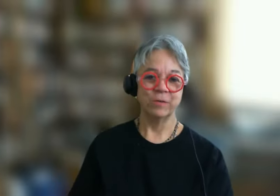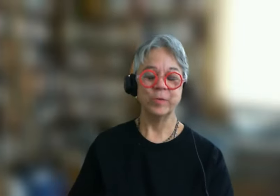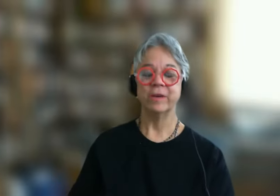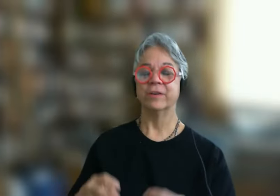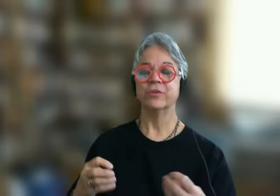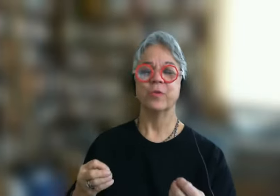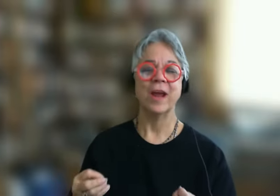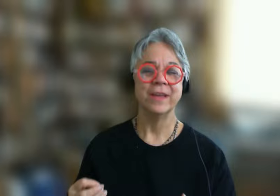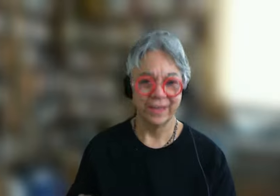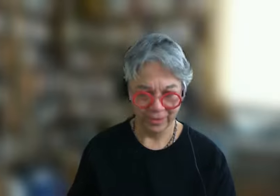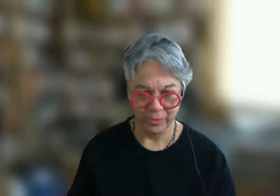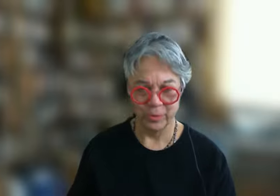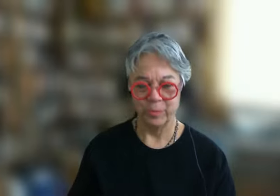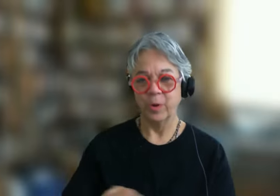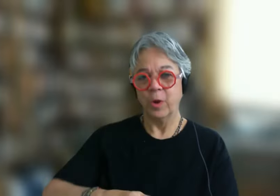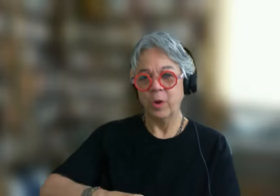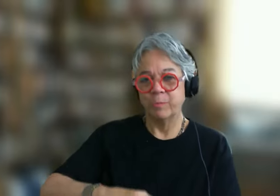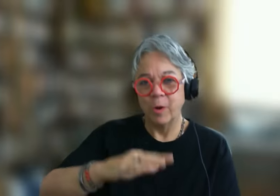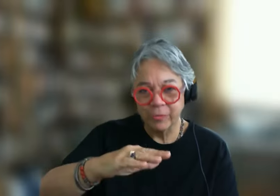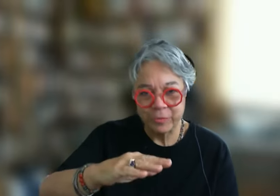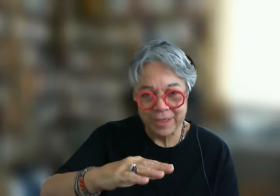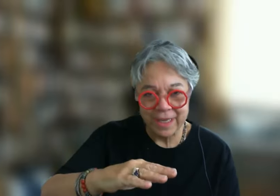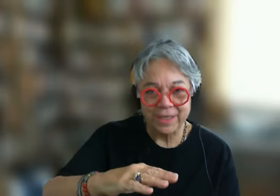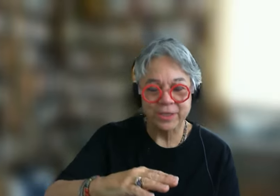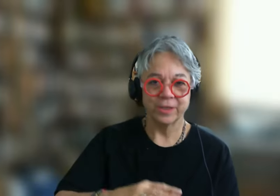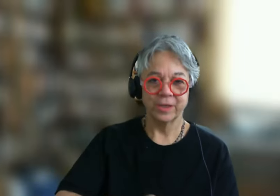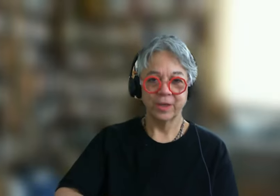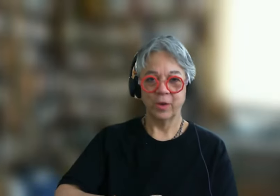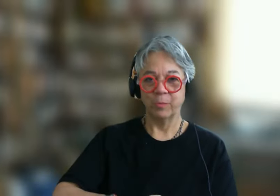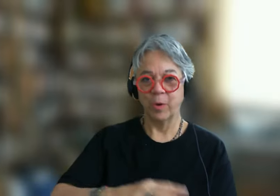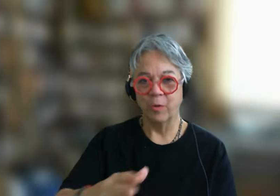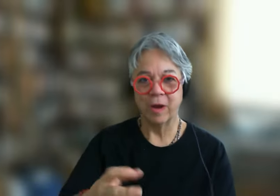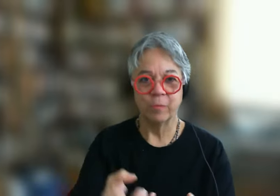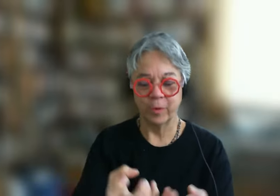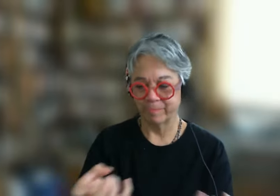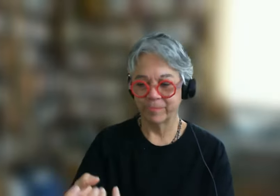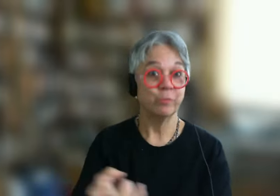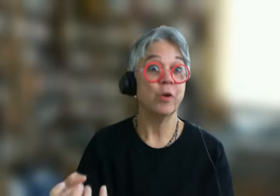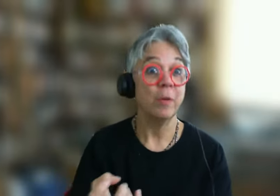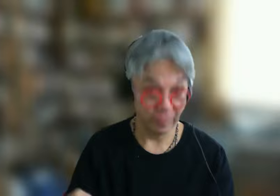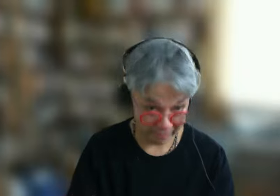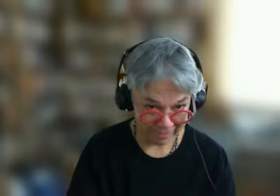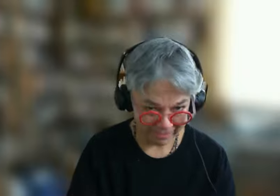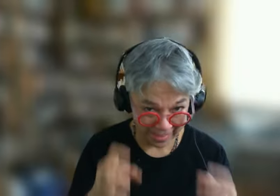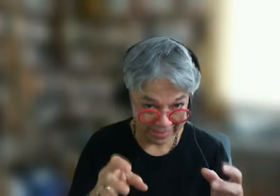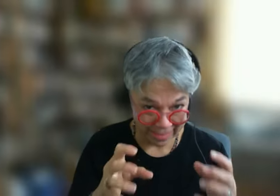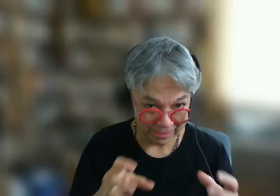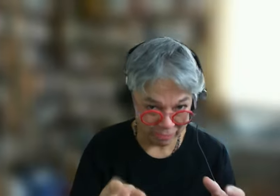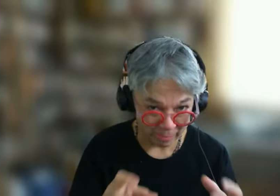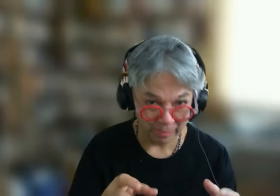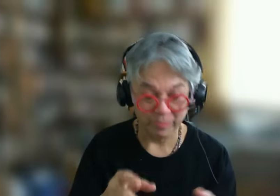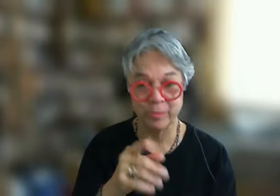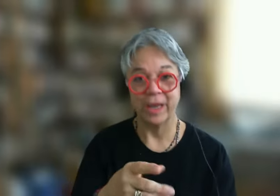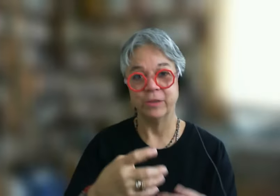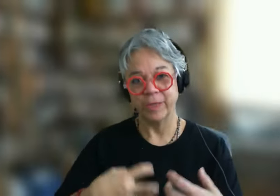idea. We are trying to go above translation, above the problem,